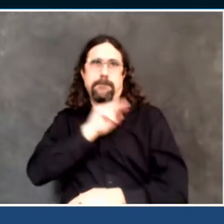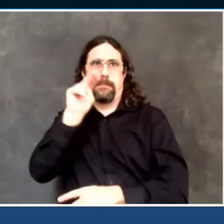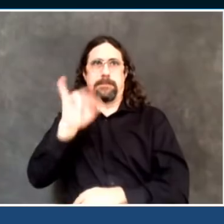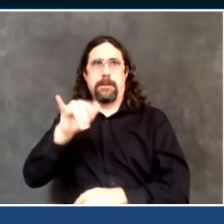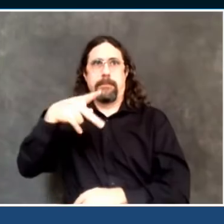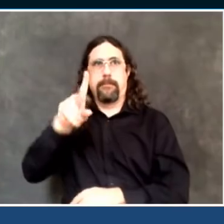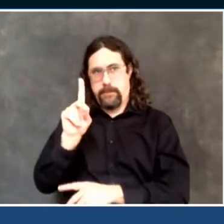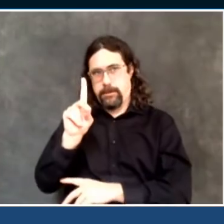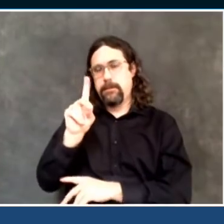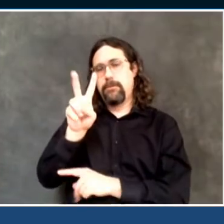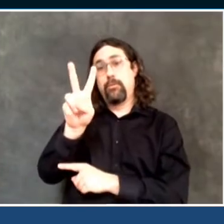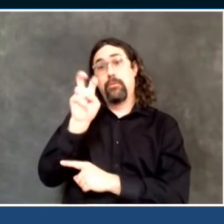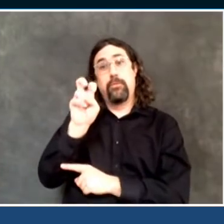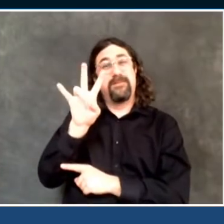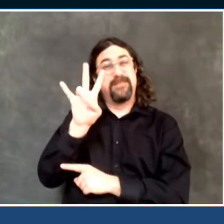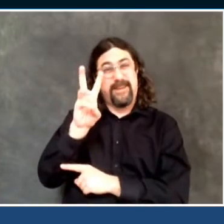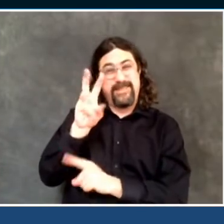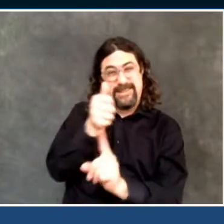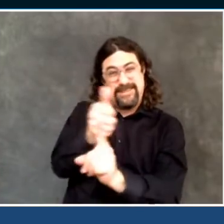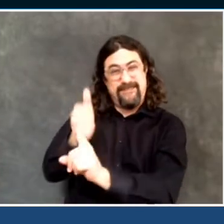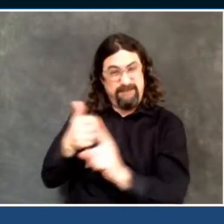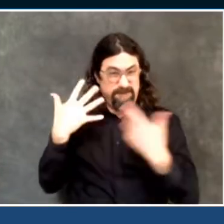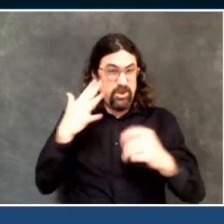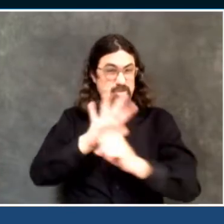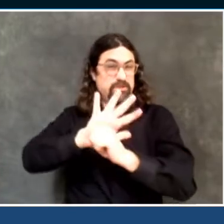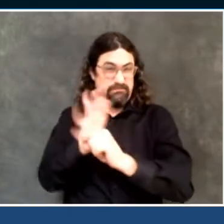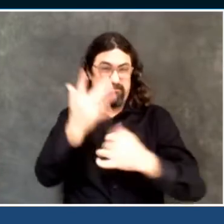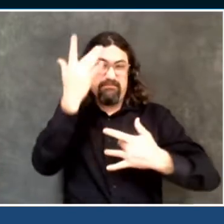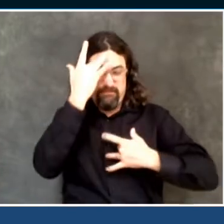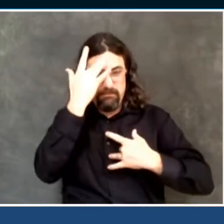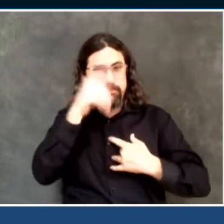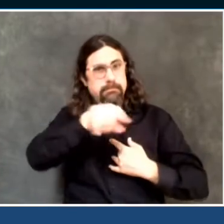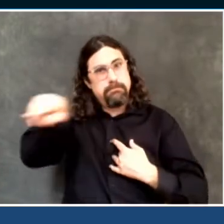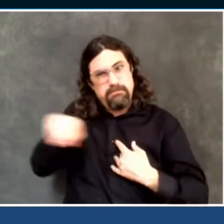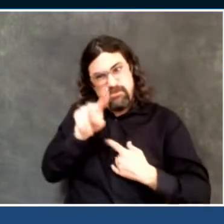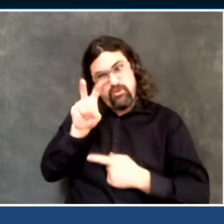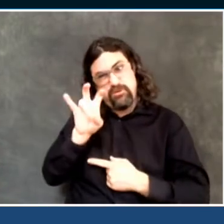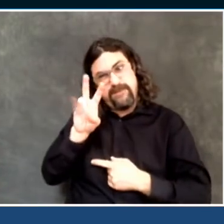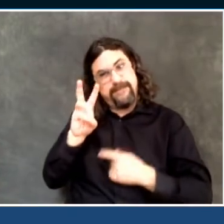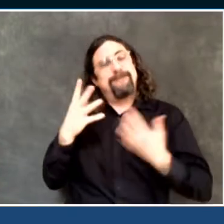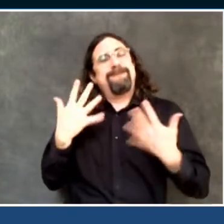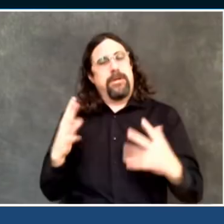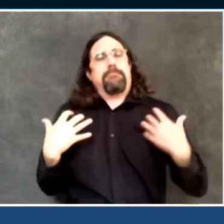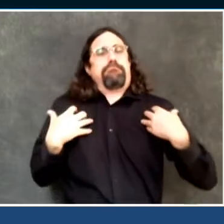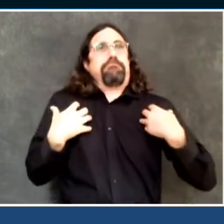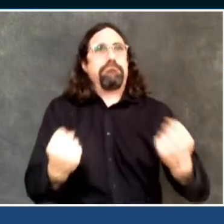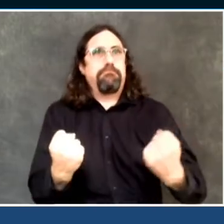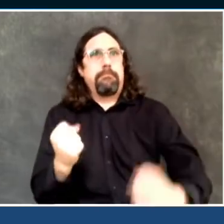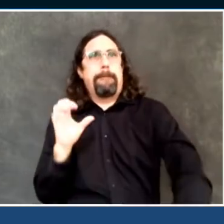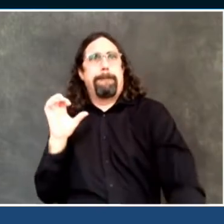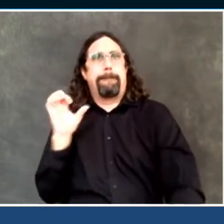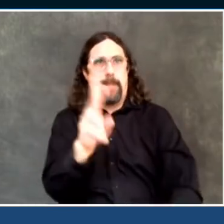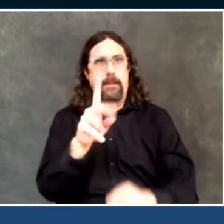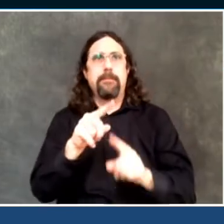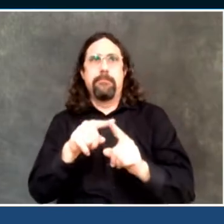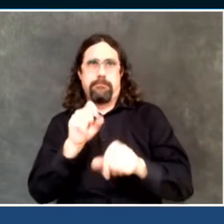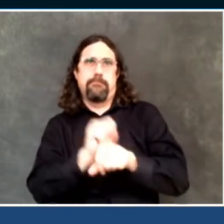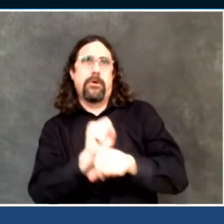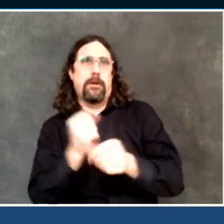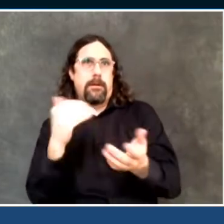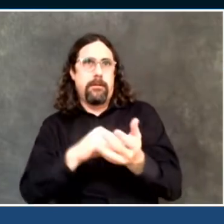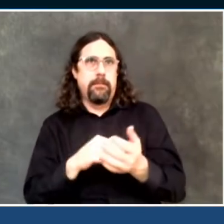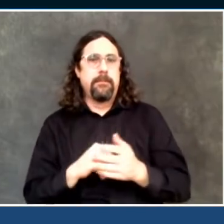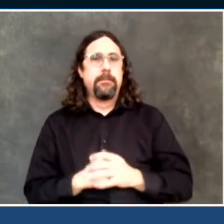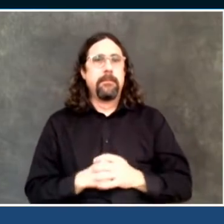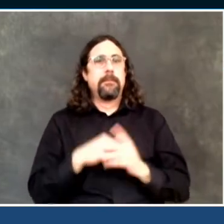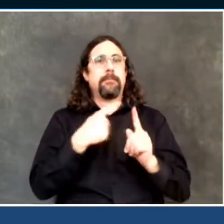1,310 EMTs, paramedics, and firefighters who either tested positive or were exposed to a patient